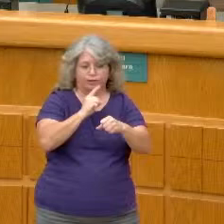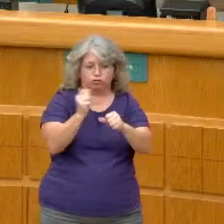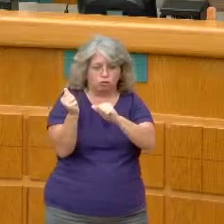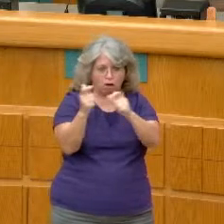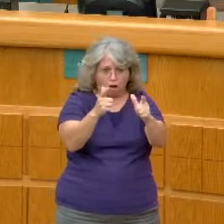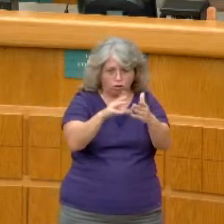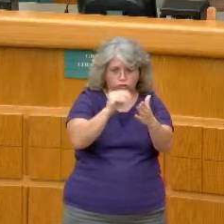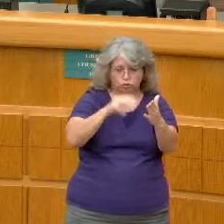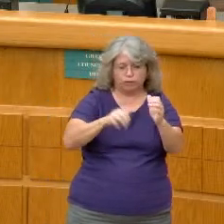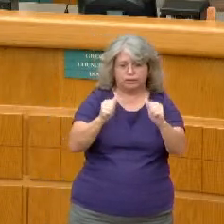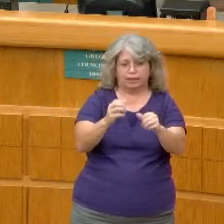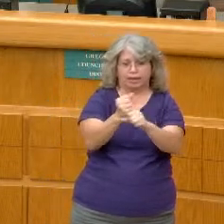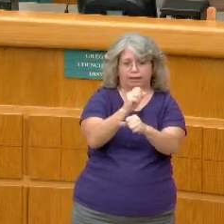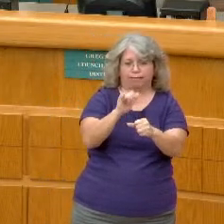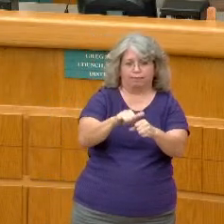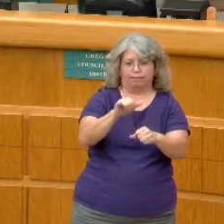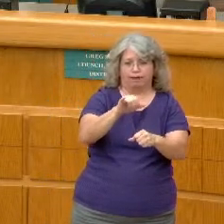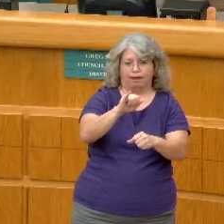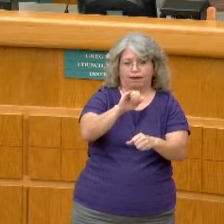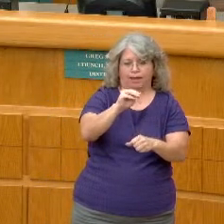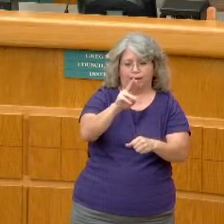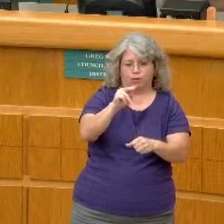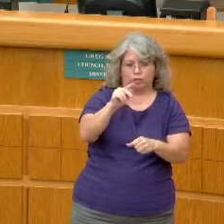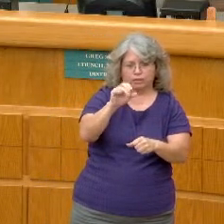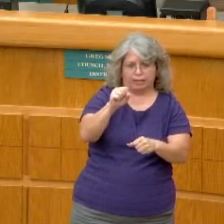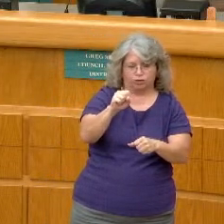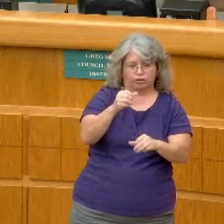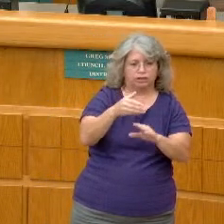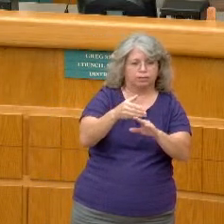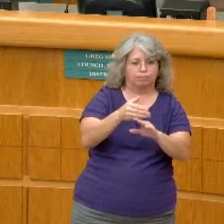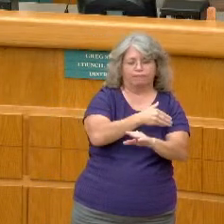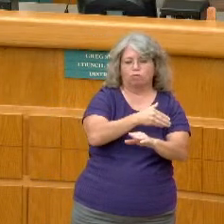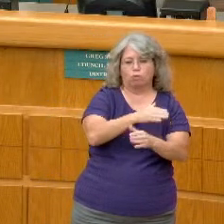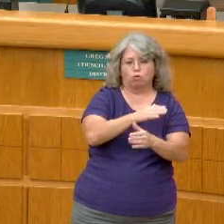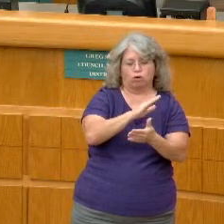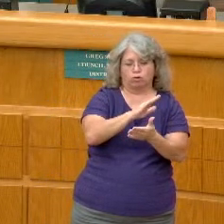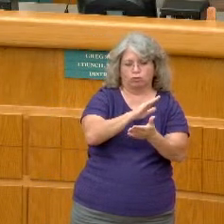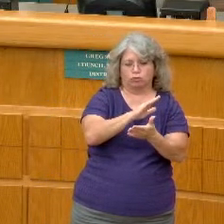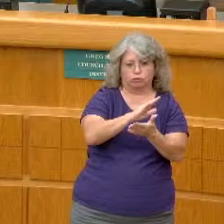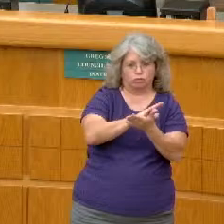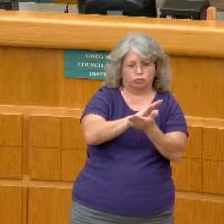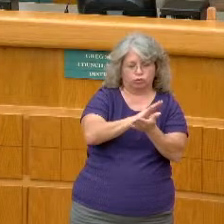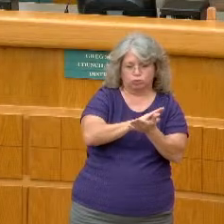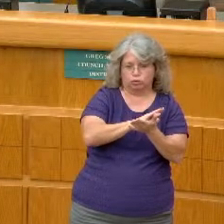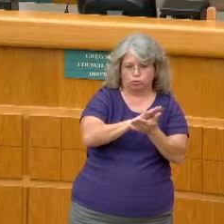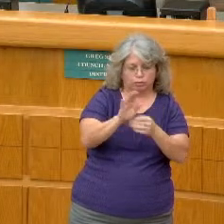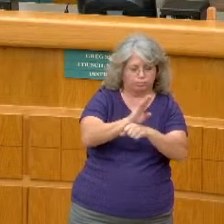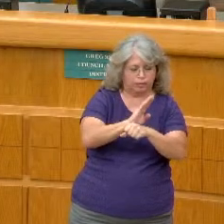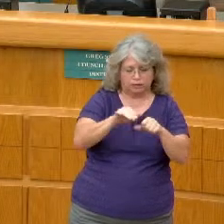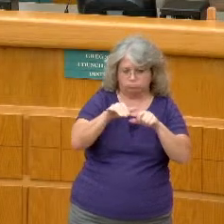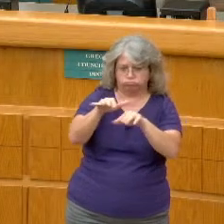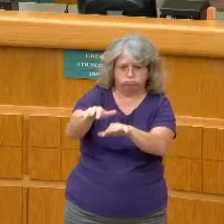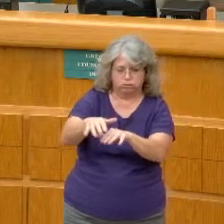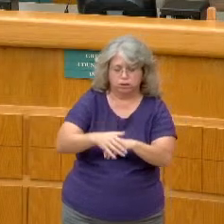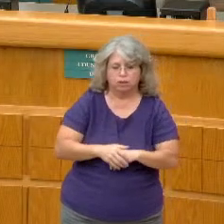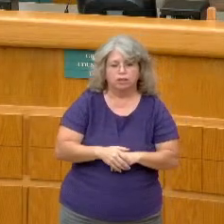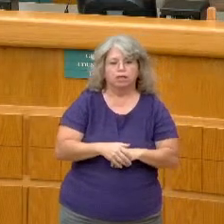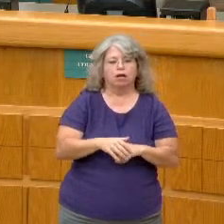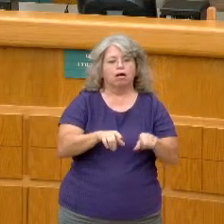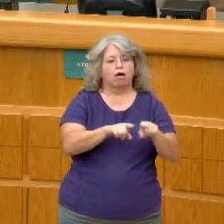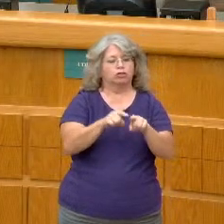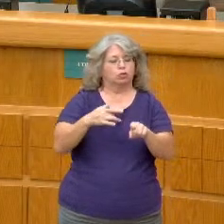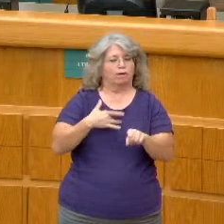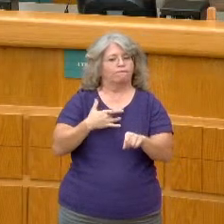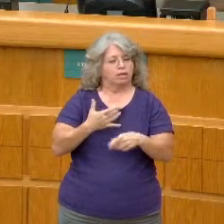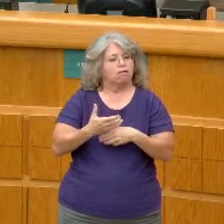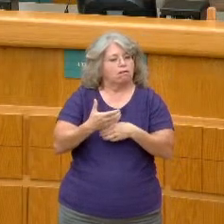get the needed vaccine before the back-to-school rush. The second is we are confident that a pediatric COVID-19